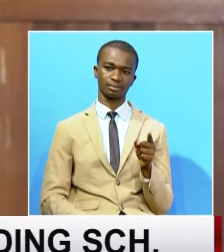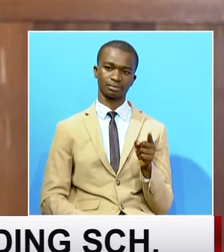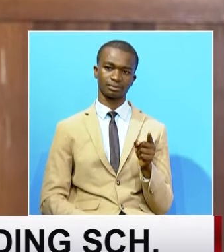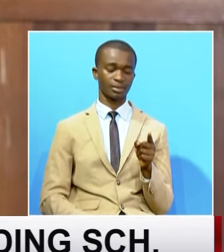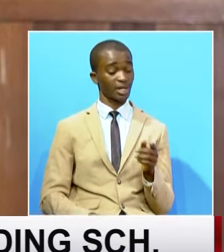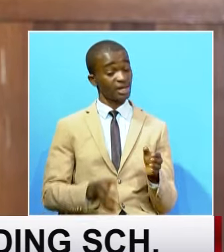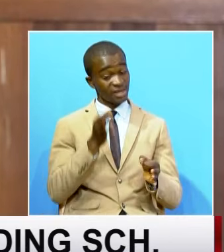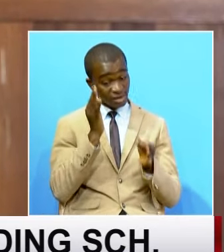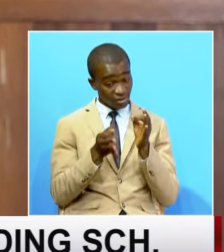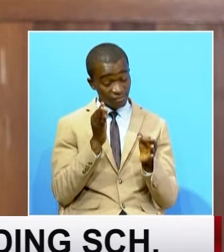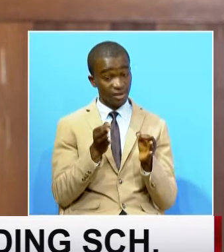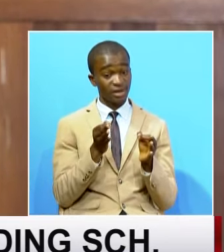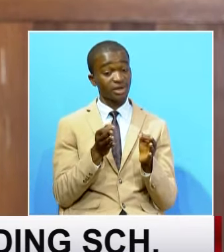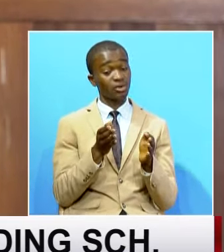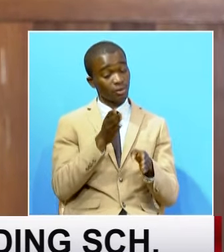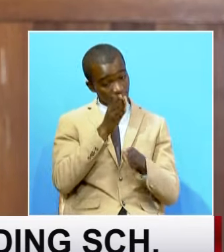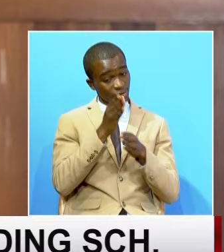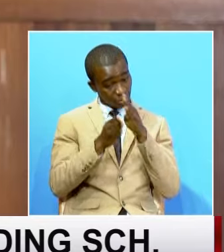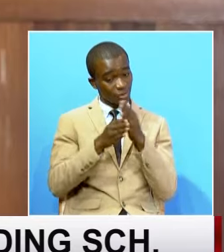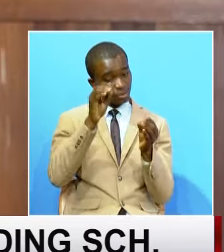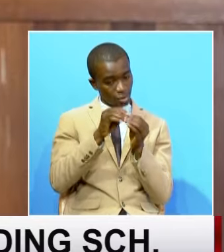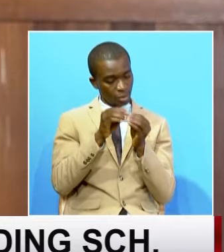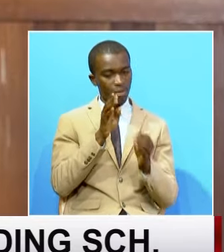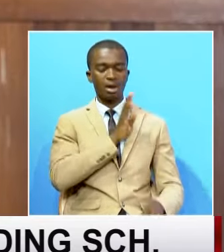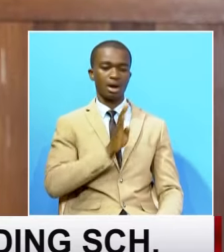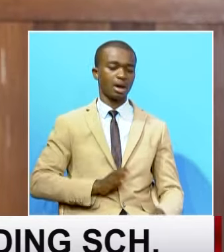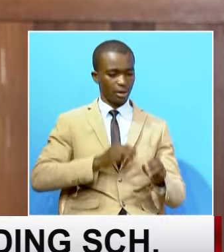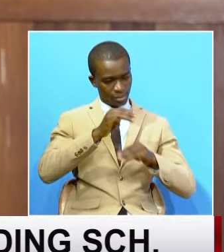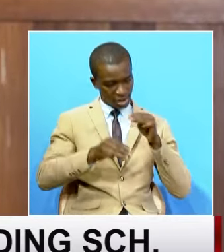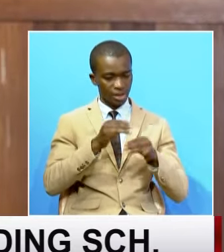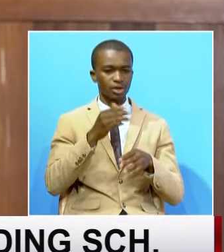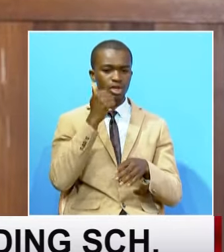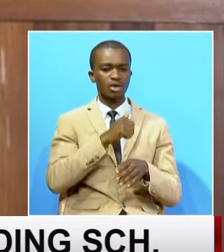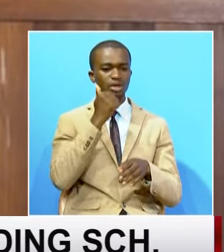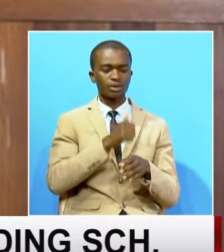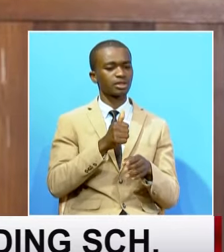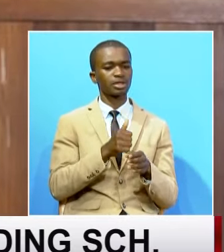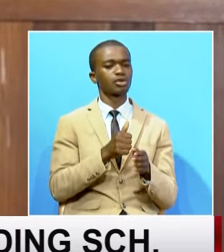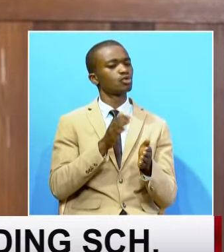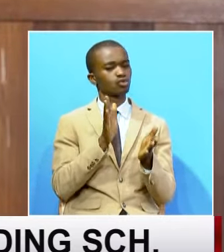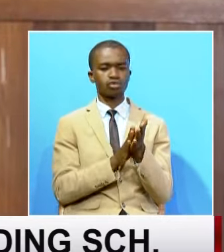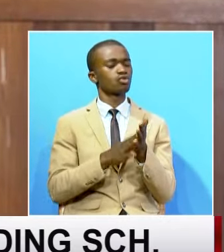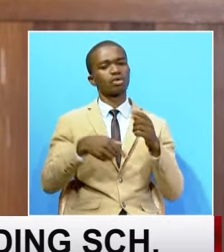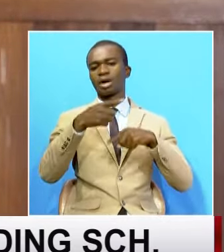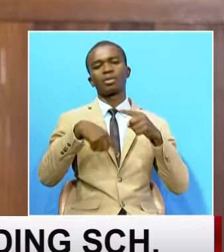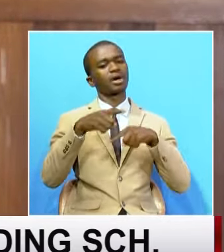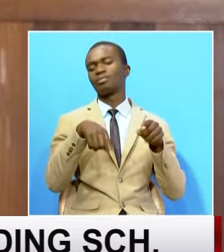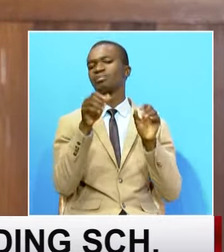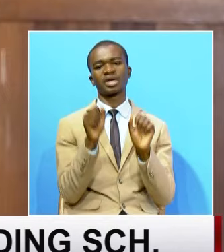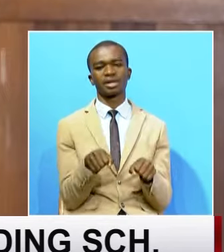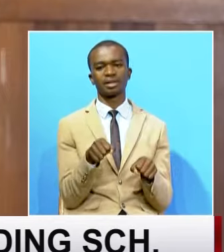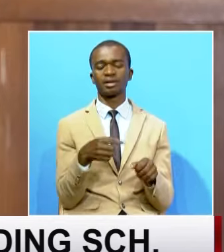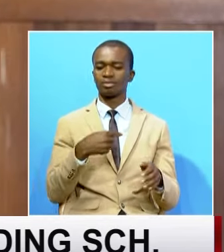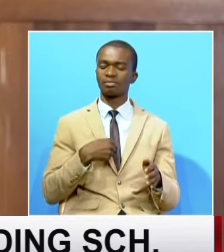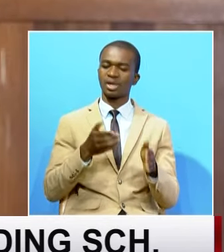opportunity to go back to school. So I wish to urge the parents, I wish to urge the girl child, and I also wish to urge the